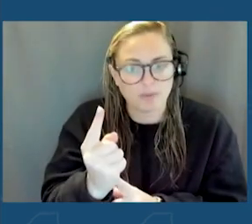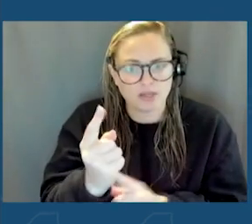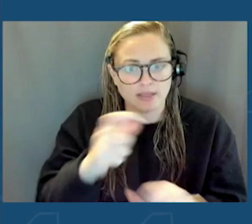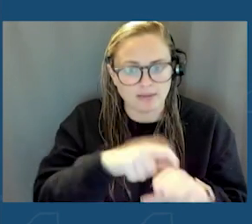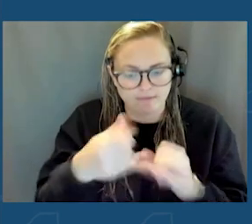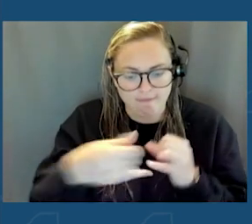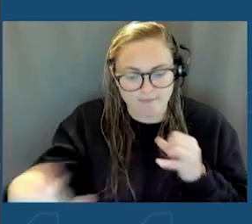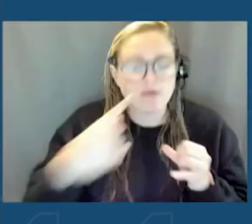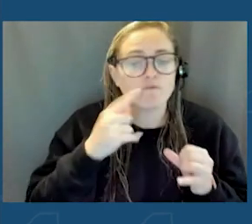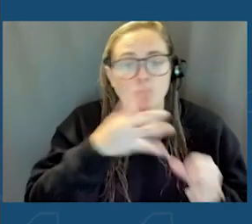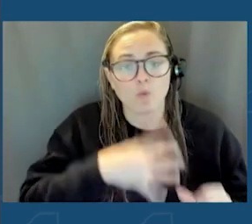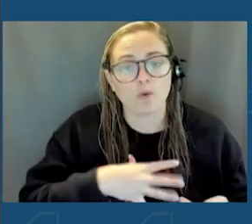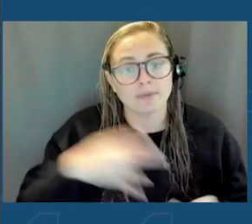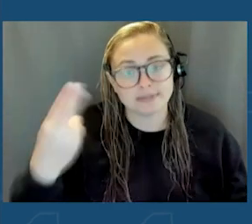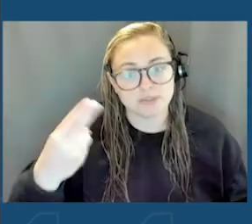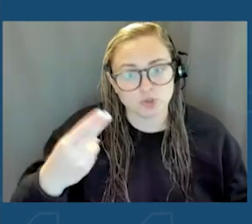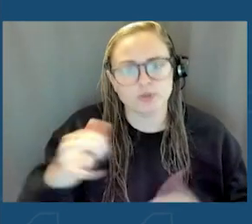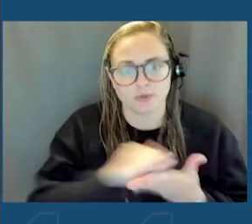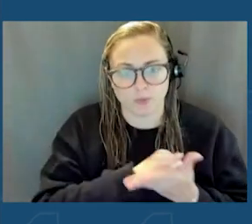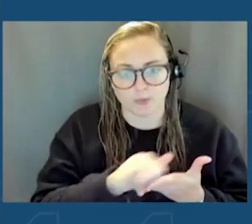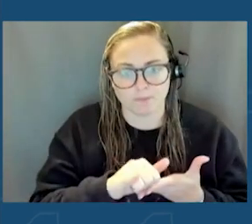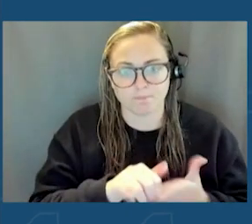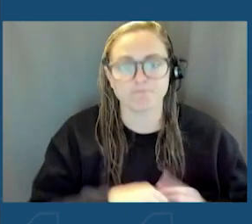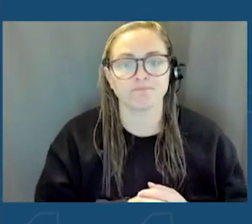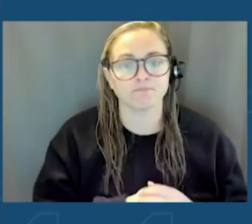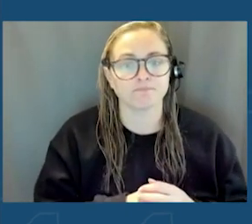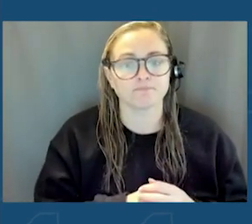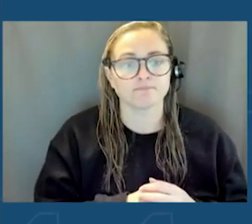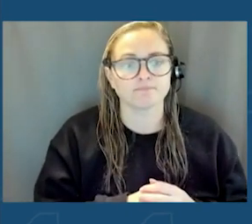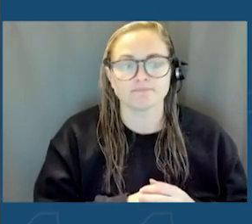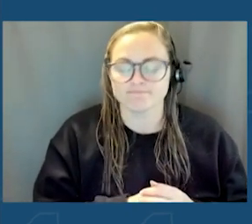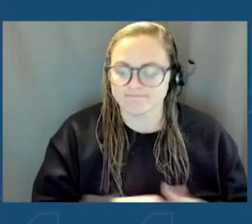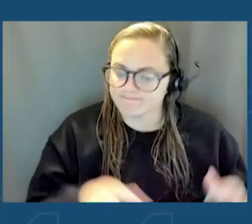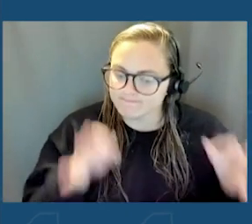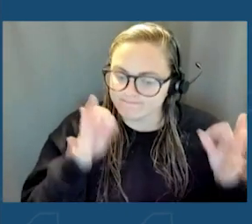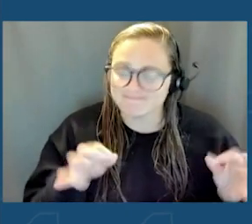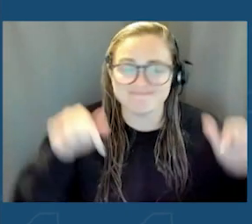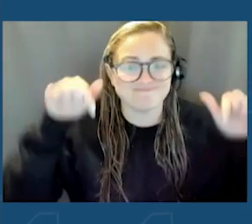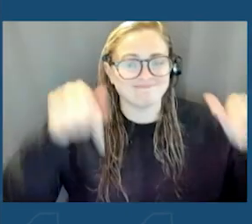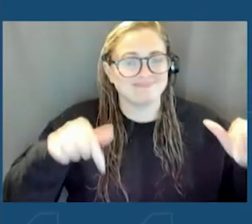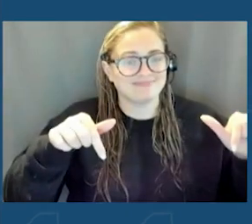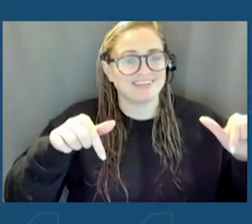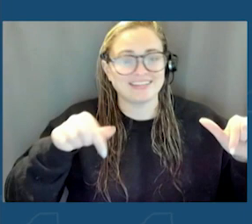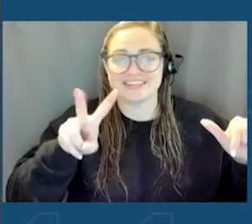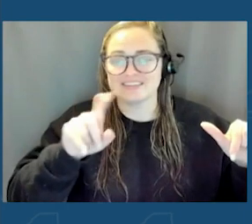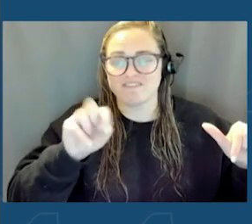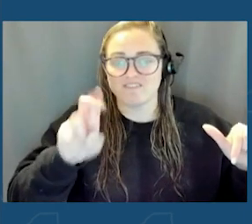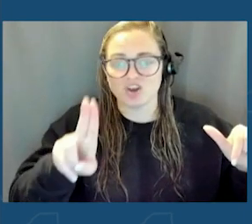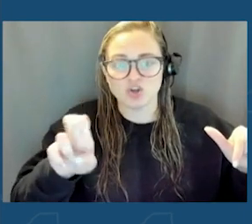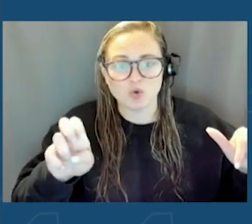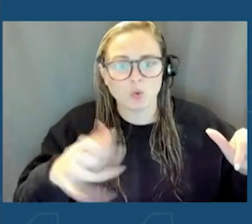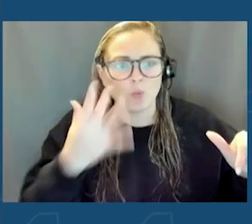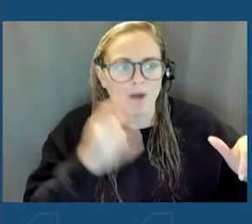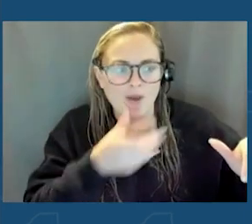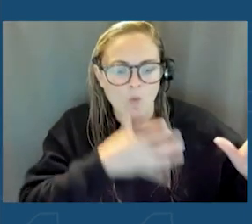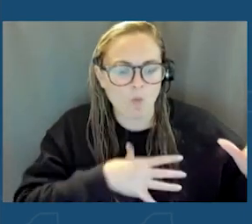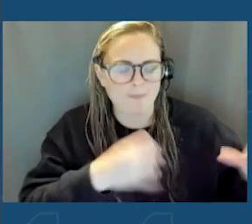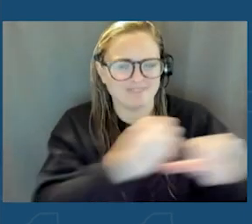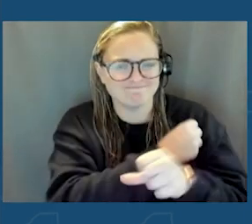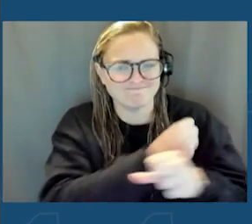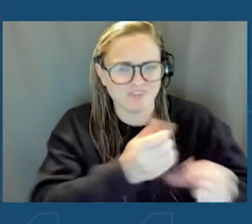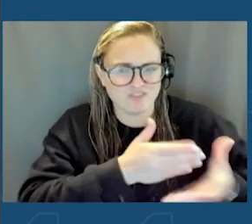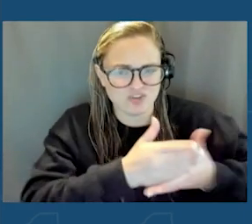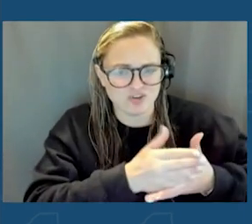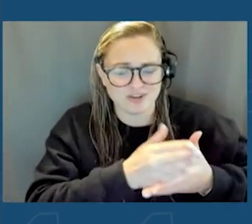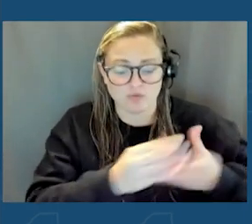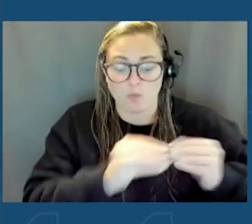women's history in New York. She has chosen the Great Hall as today's venue where women have fought for their rights for more than